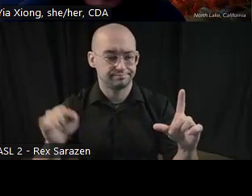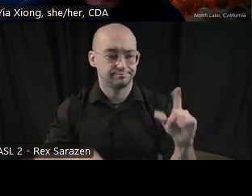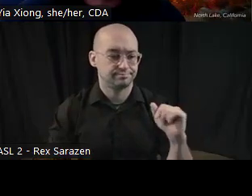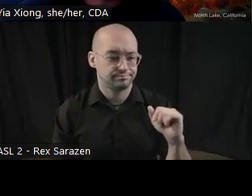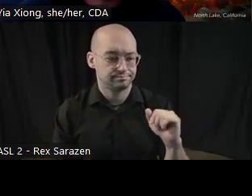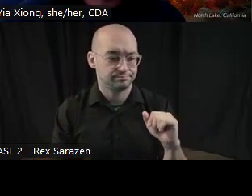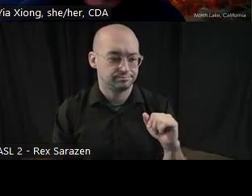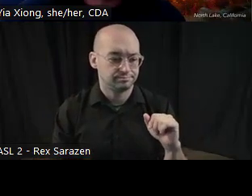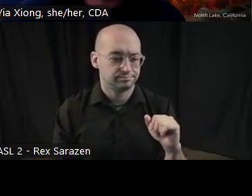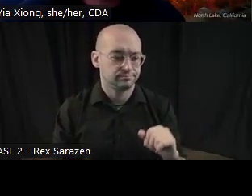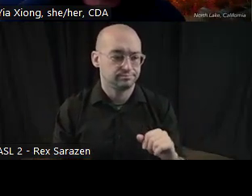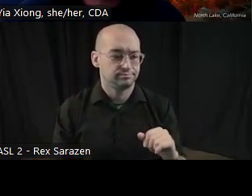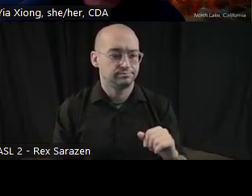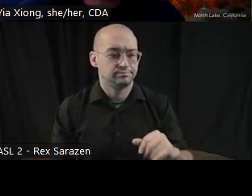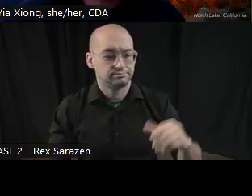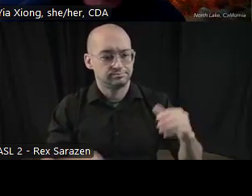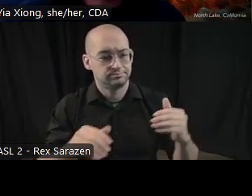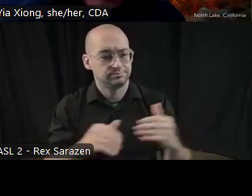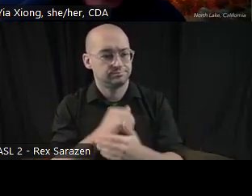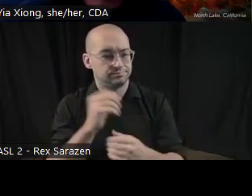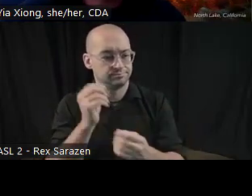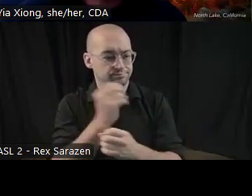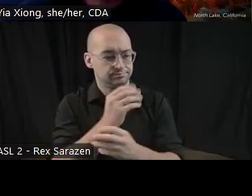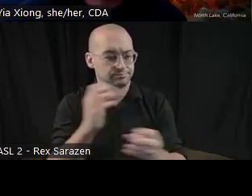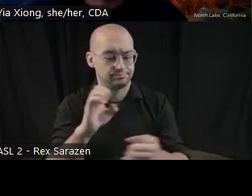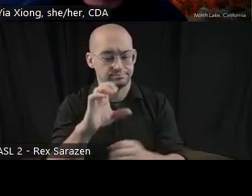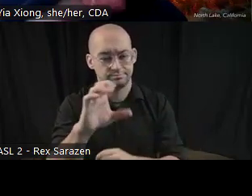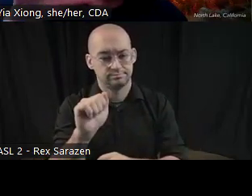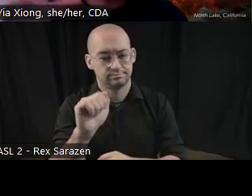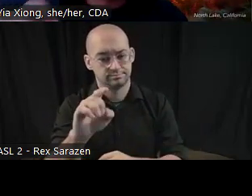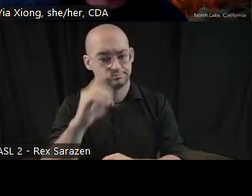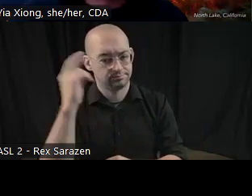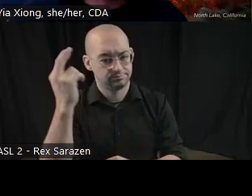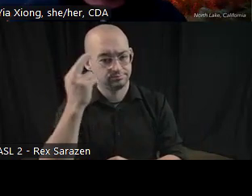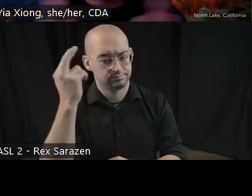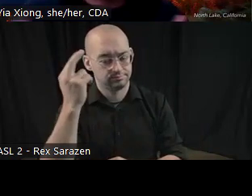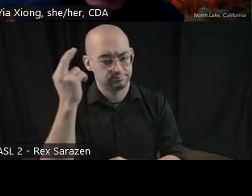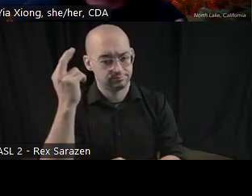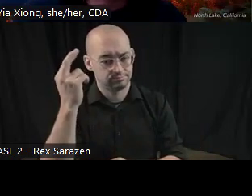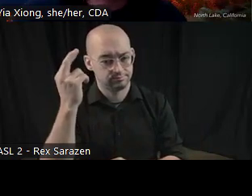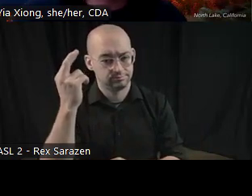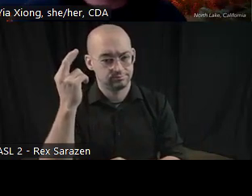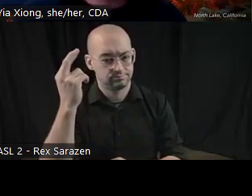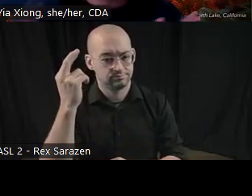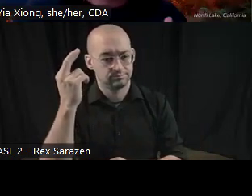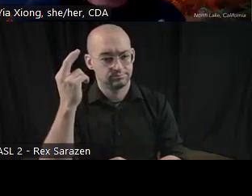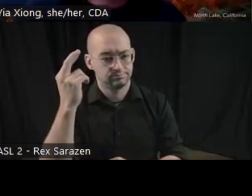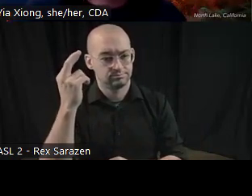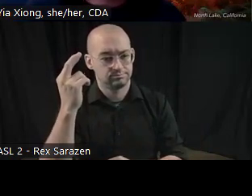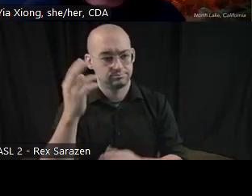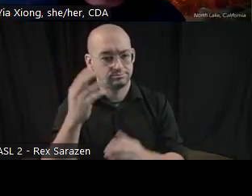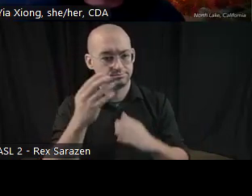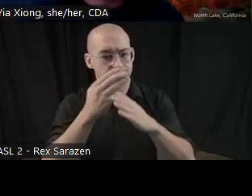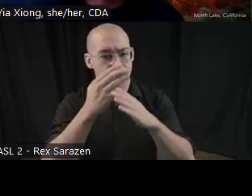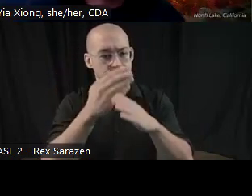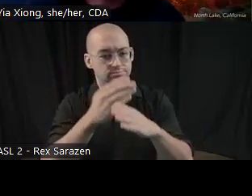So again, we updated the ECAD's purpose, just kind of um splitting them